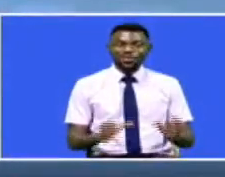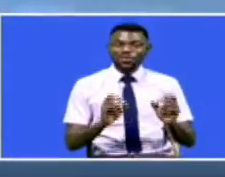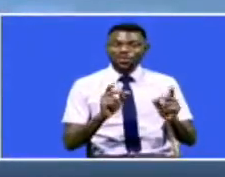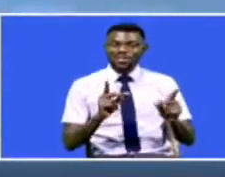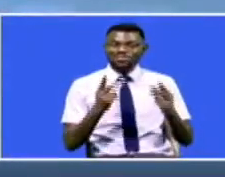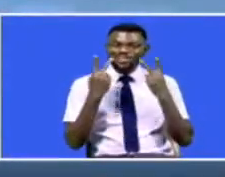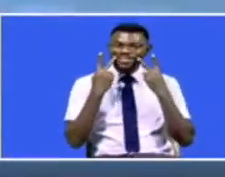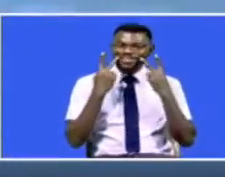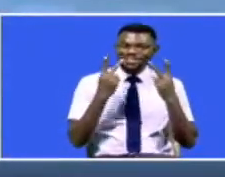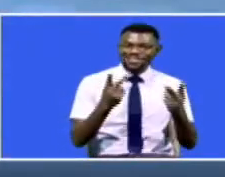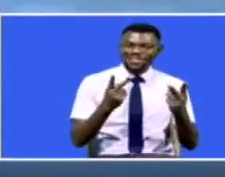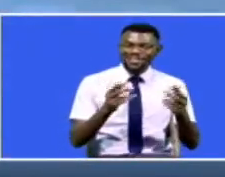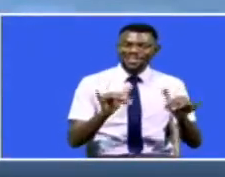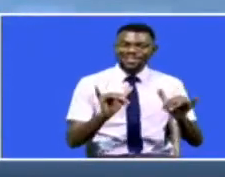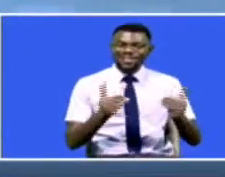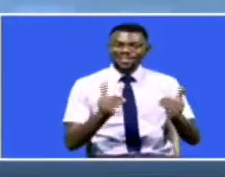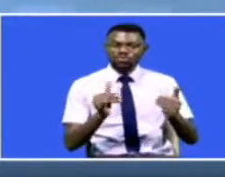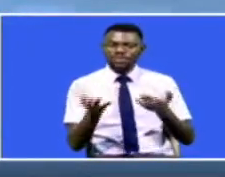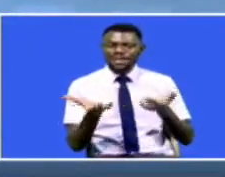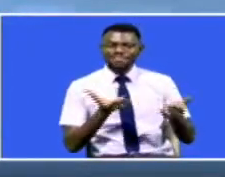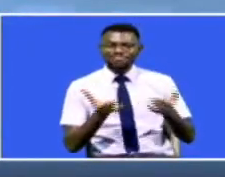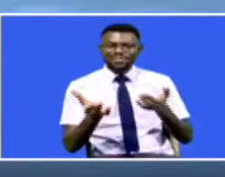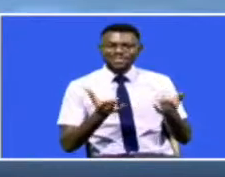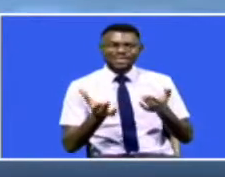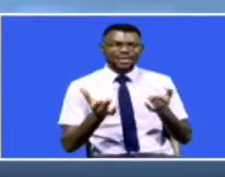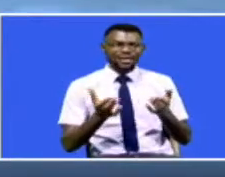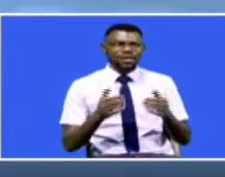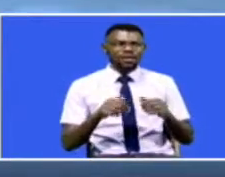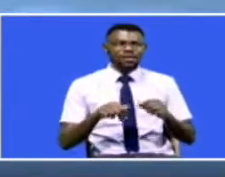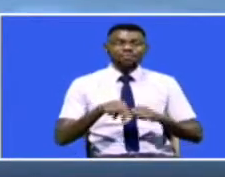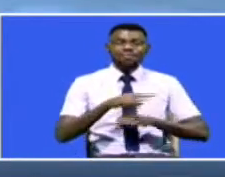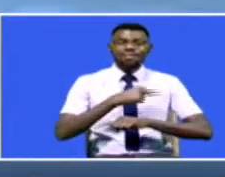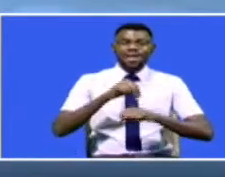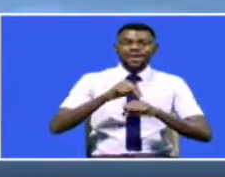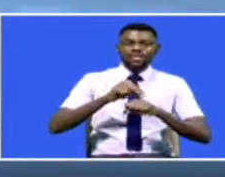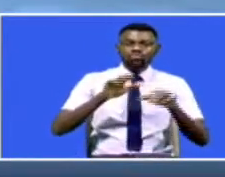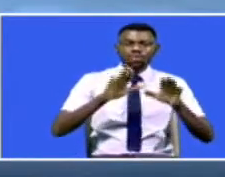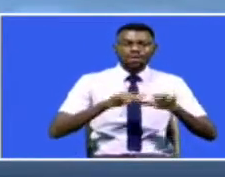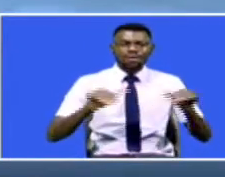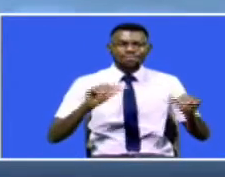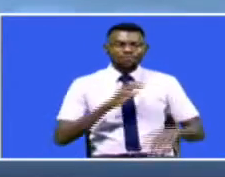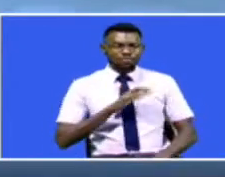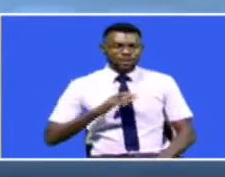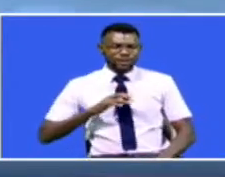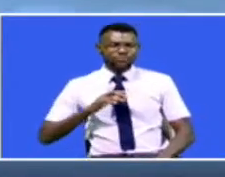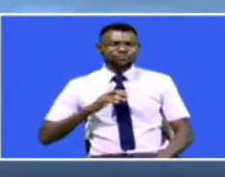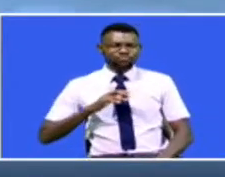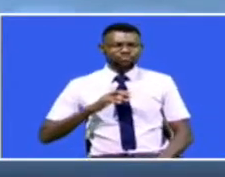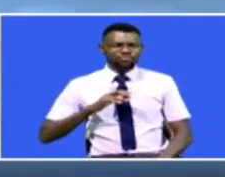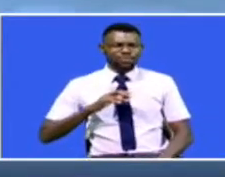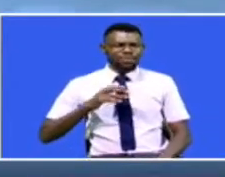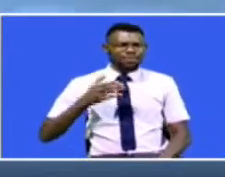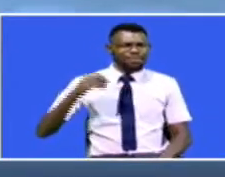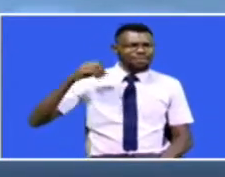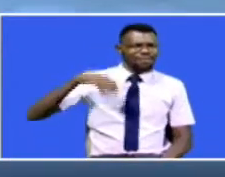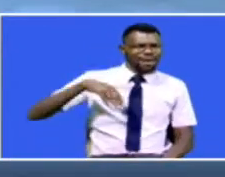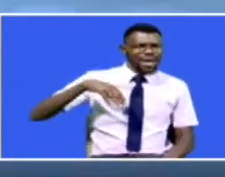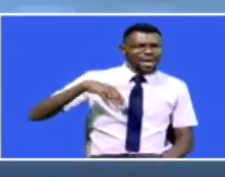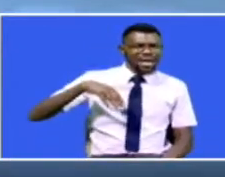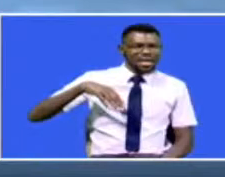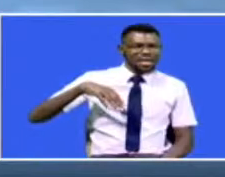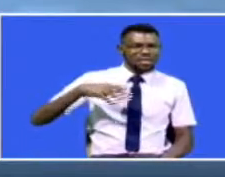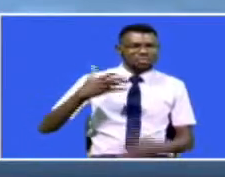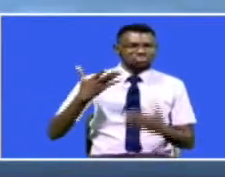Let's now see what's making headlines in business news. The National Assembly Committee on Energy was forced to send away